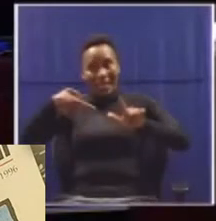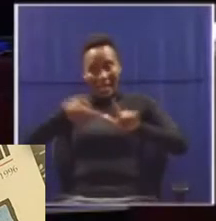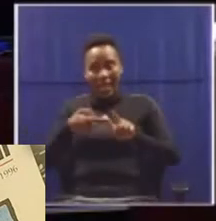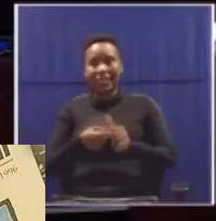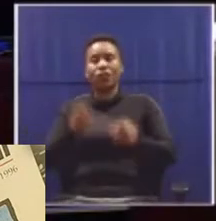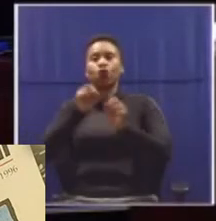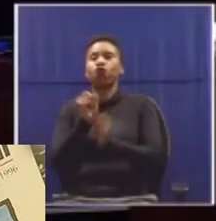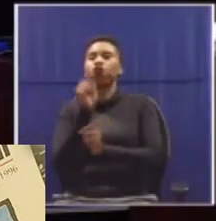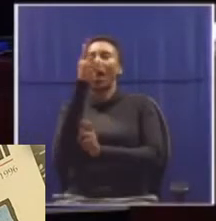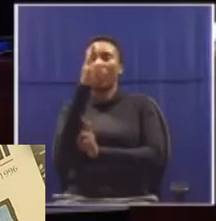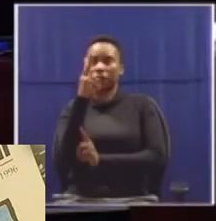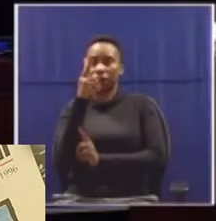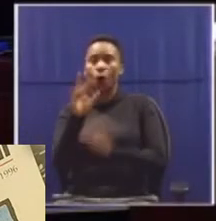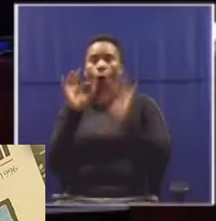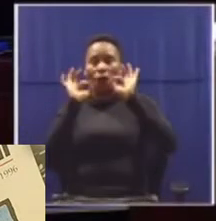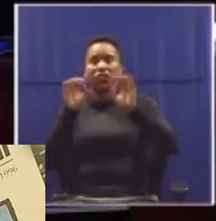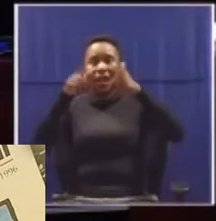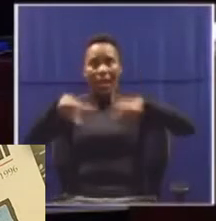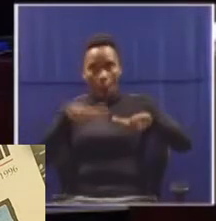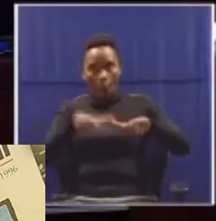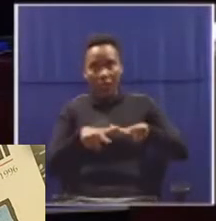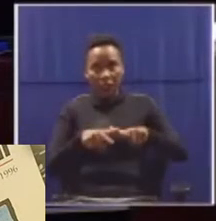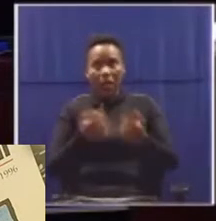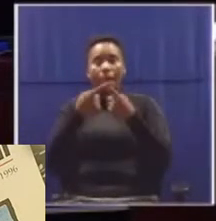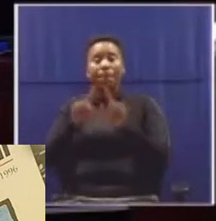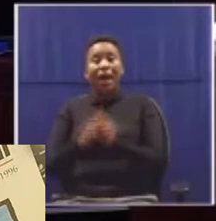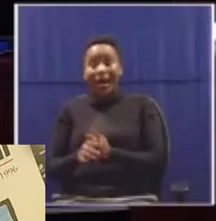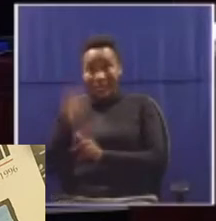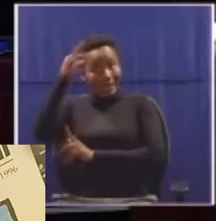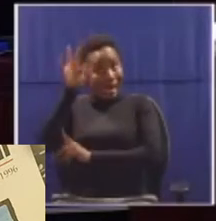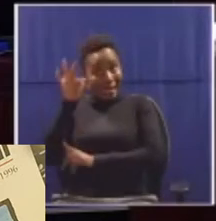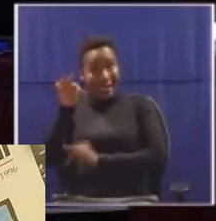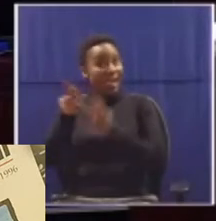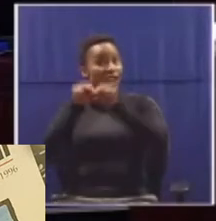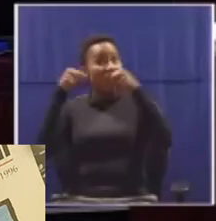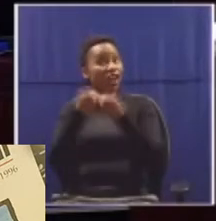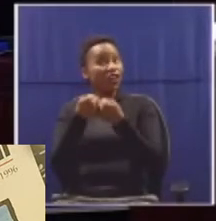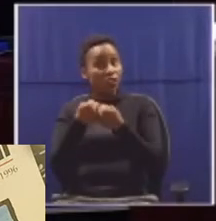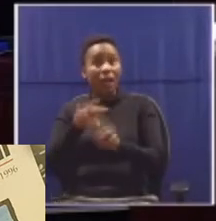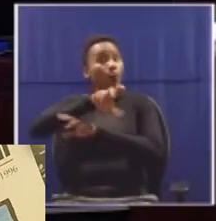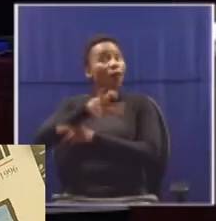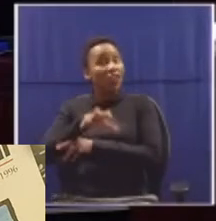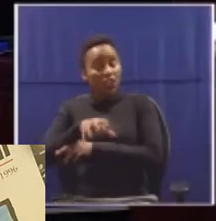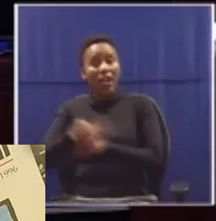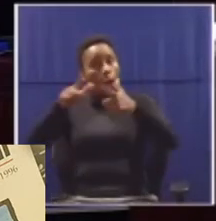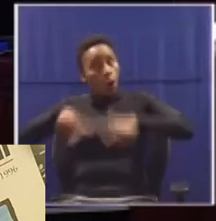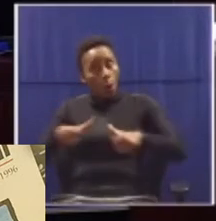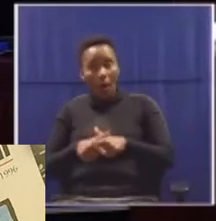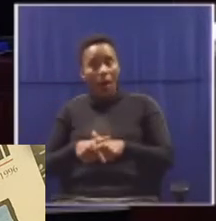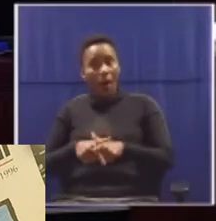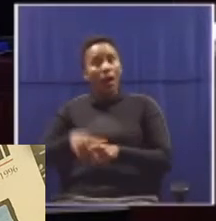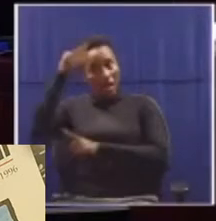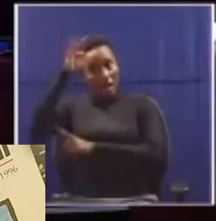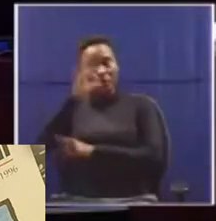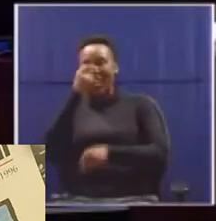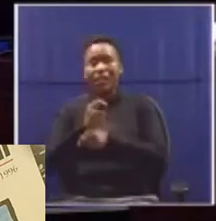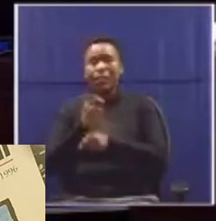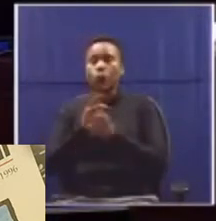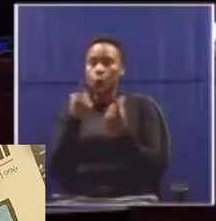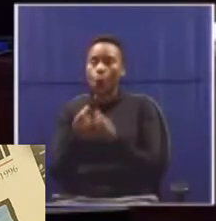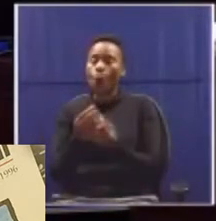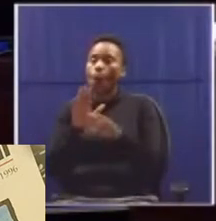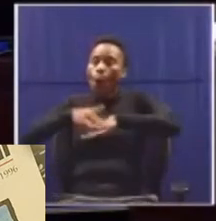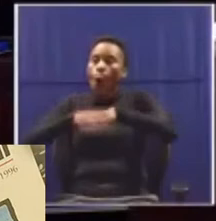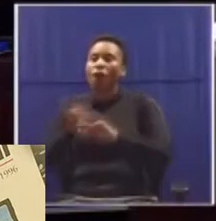official language that our state our national provincial and local governments must do more for all all of those who are